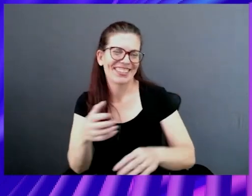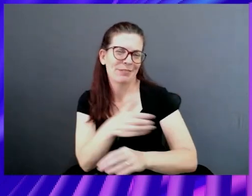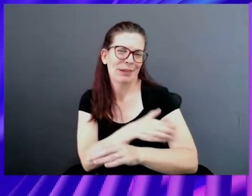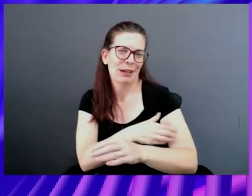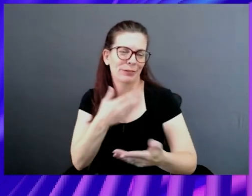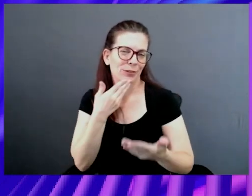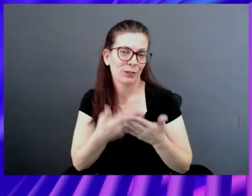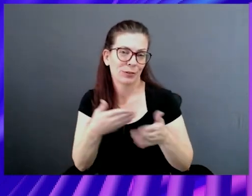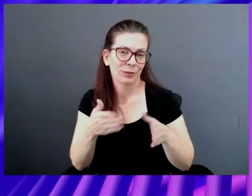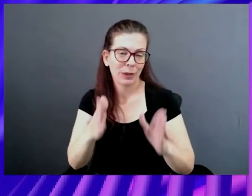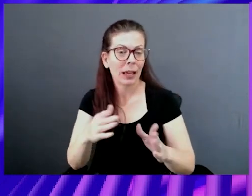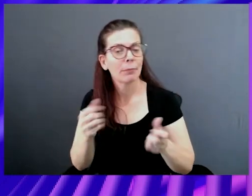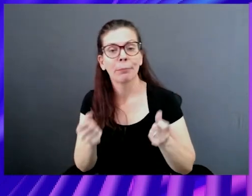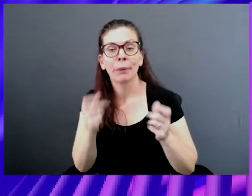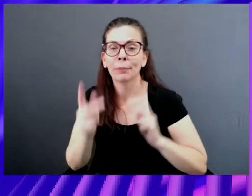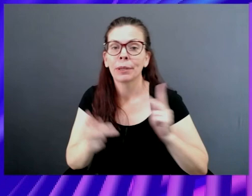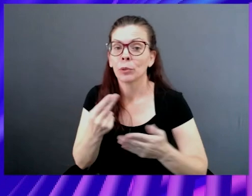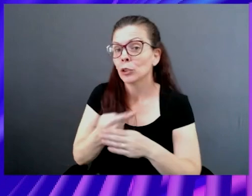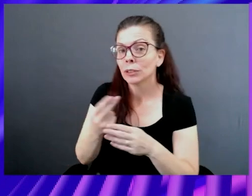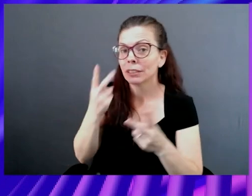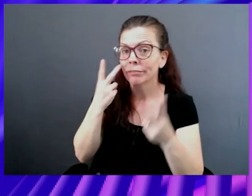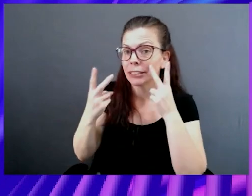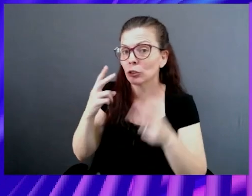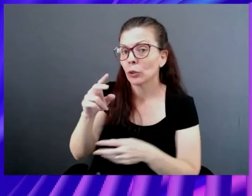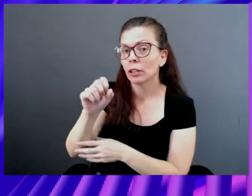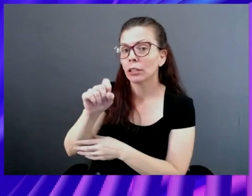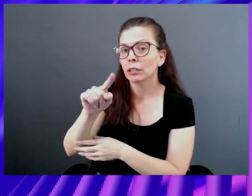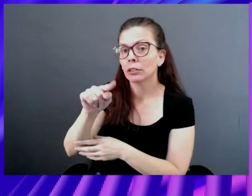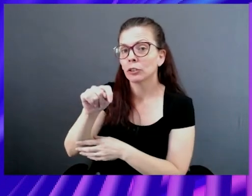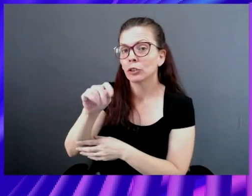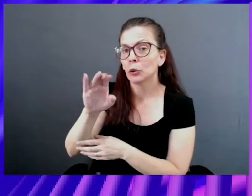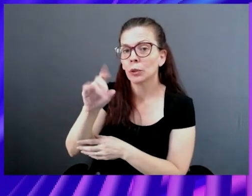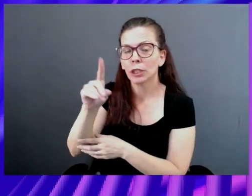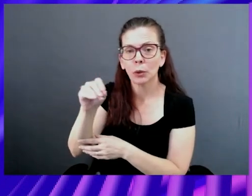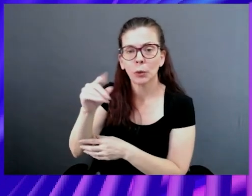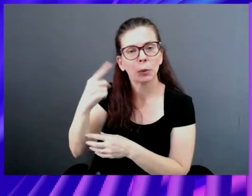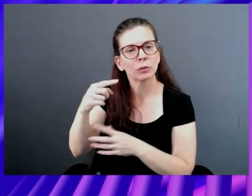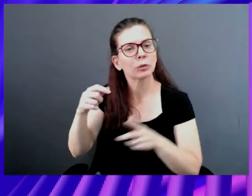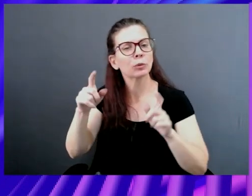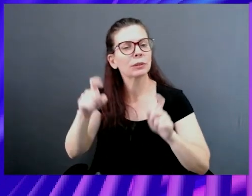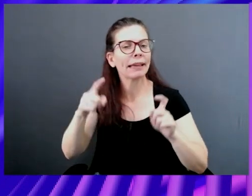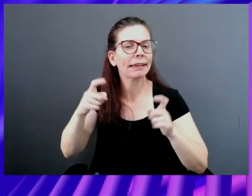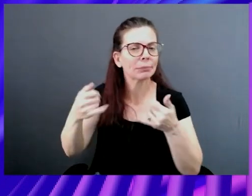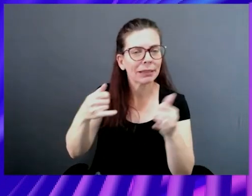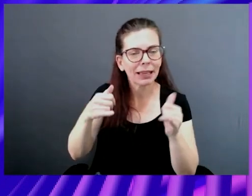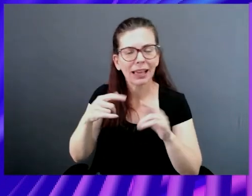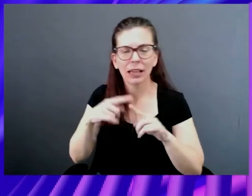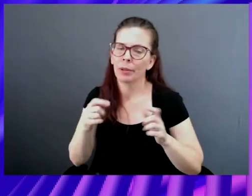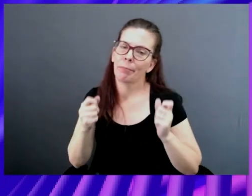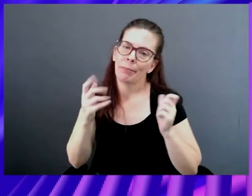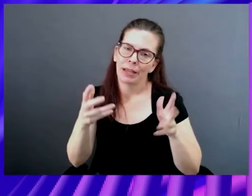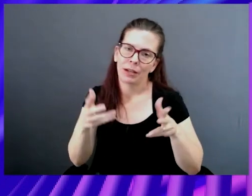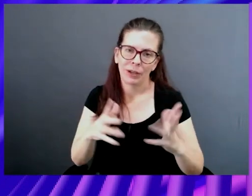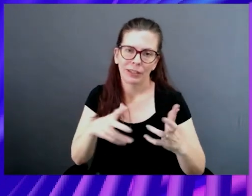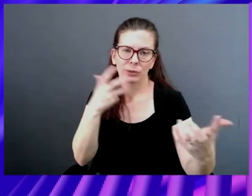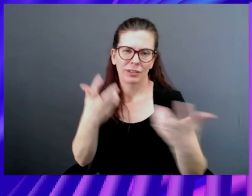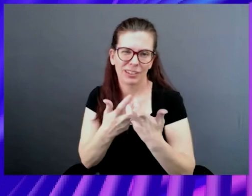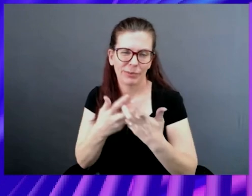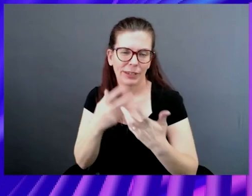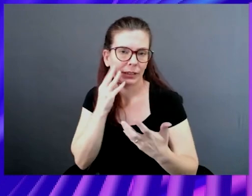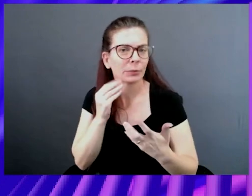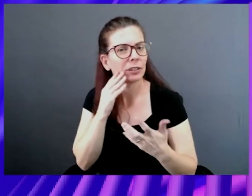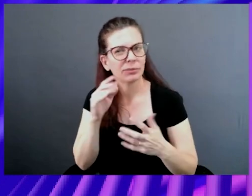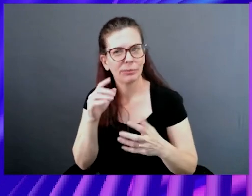know, a lot of people are using Visual Studio for, you know, the kicking the tires, but there's a lot of ways to customize that experience. And again, that deployment project is